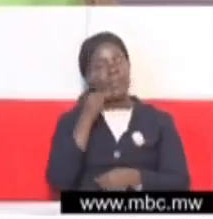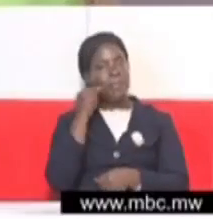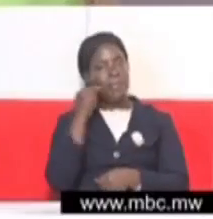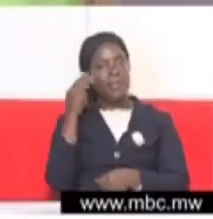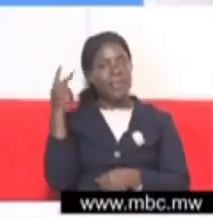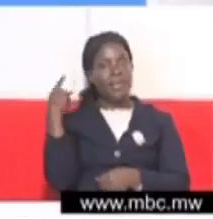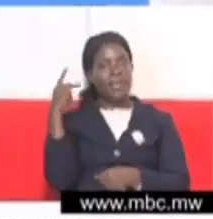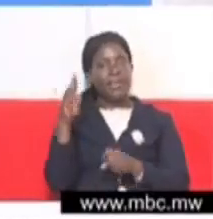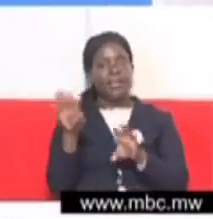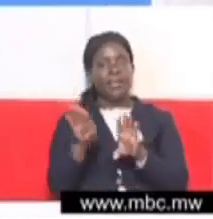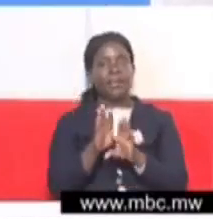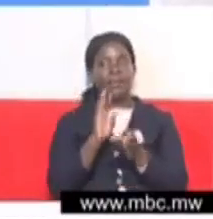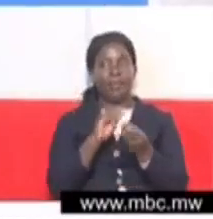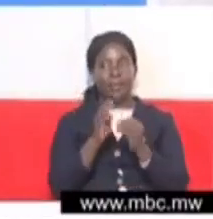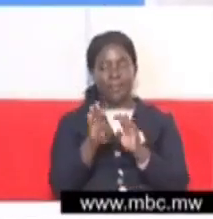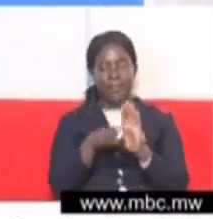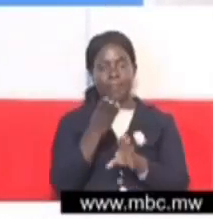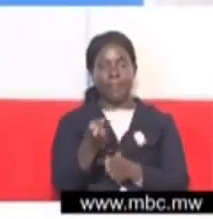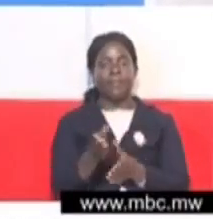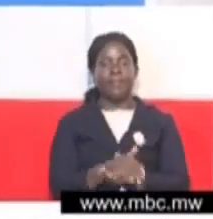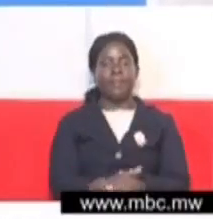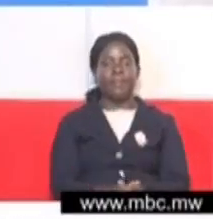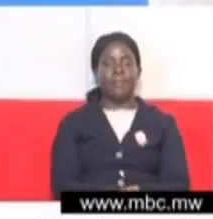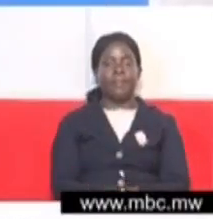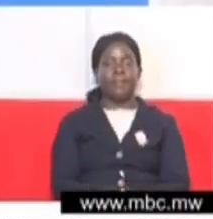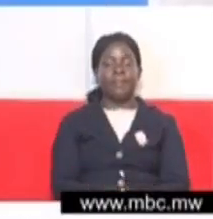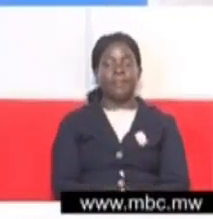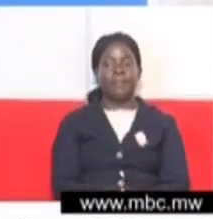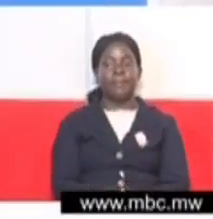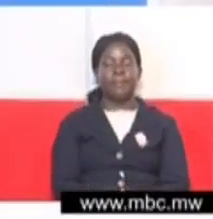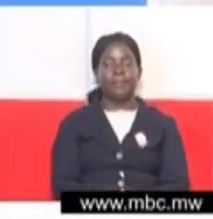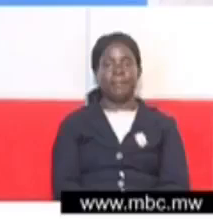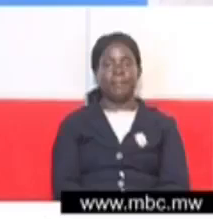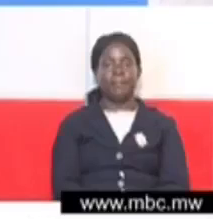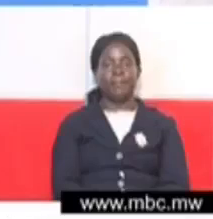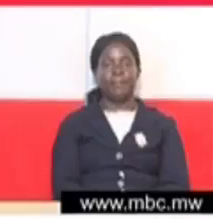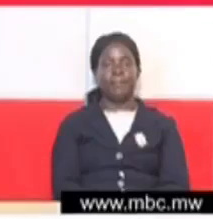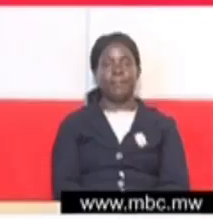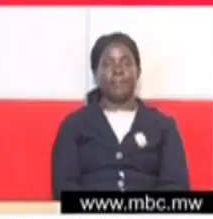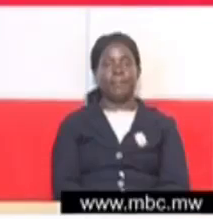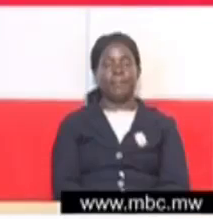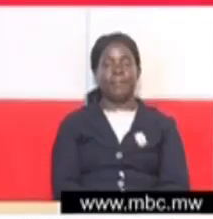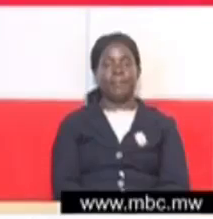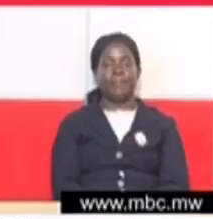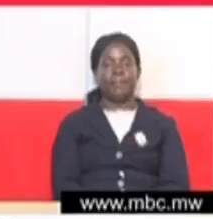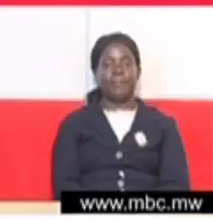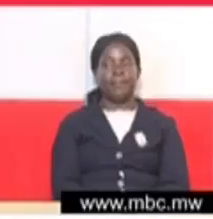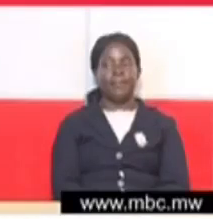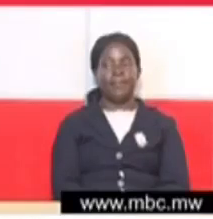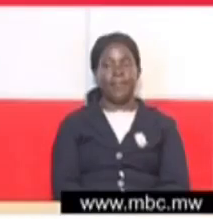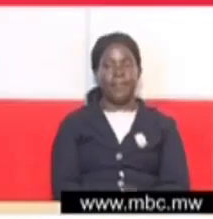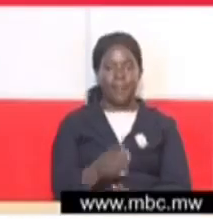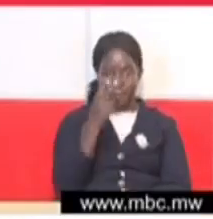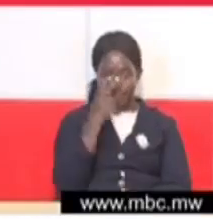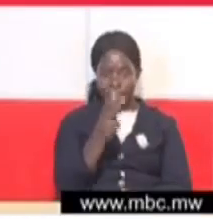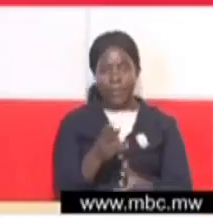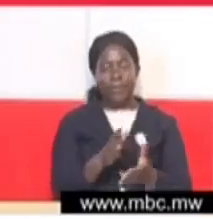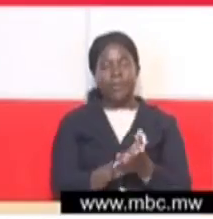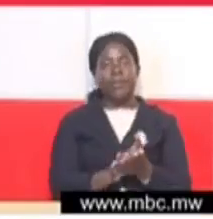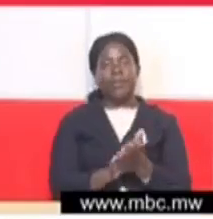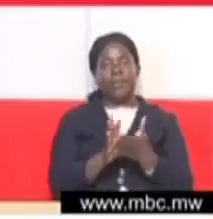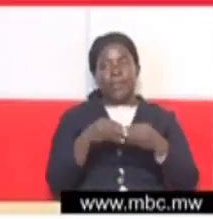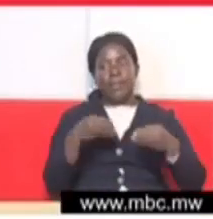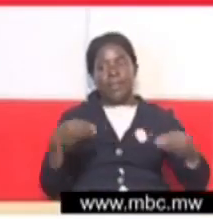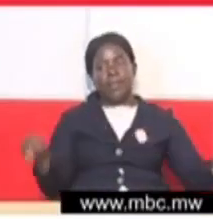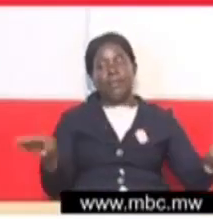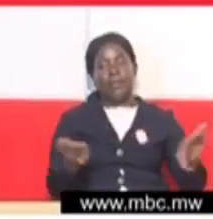and Eswatini. Chisomo Break, MBC News, Blantyre. You are watching MBC News with